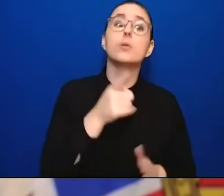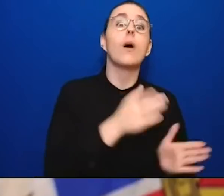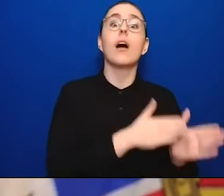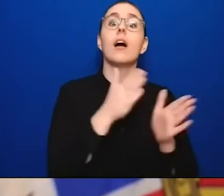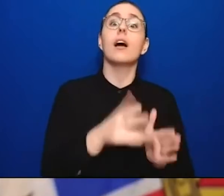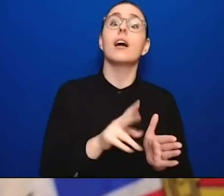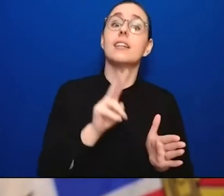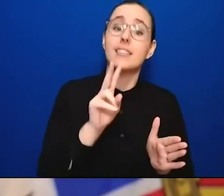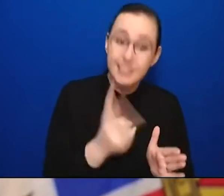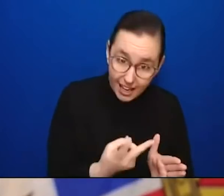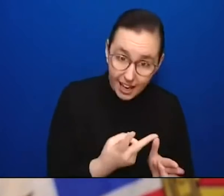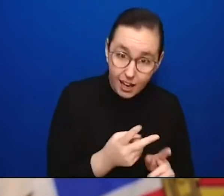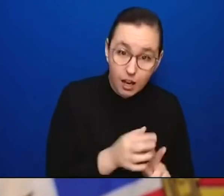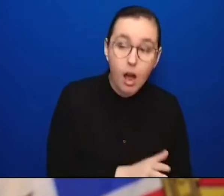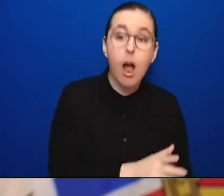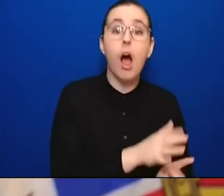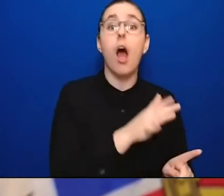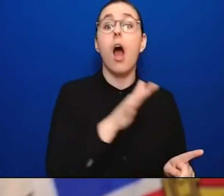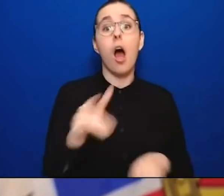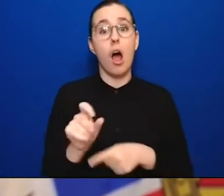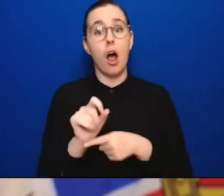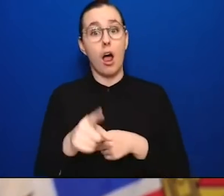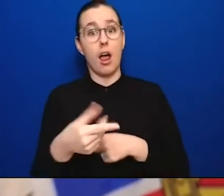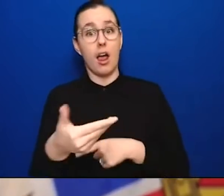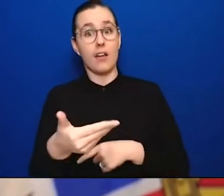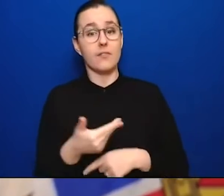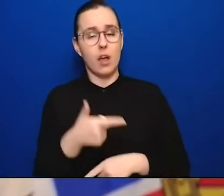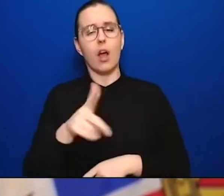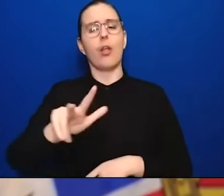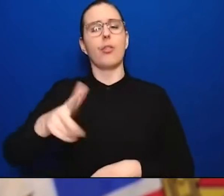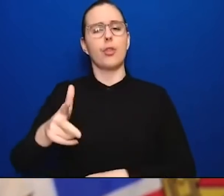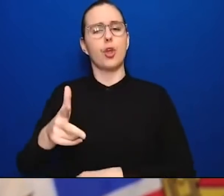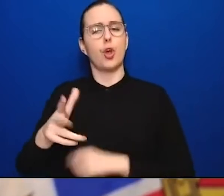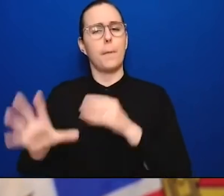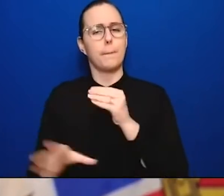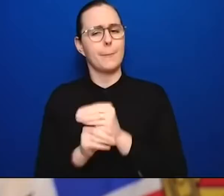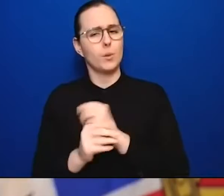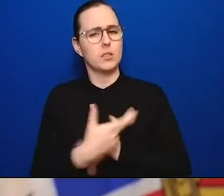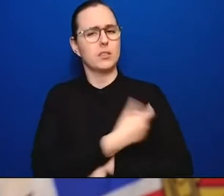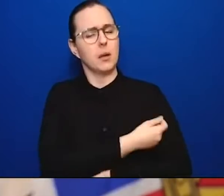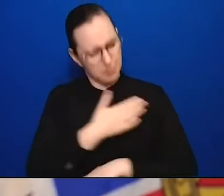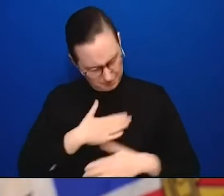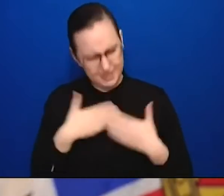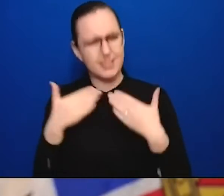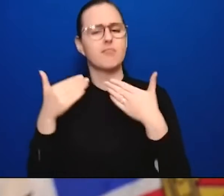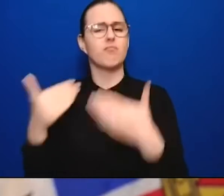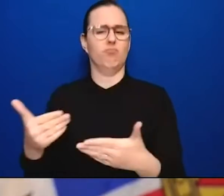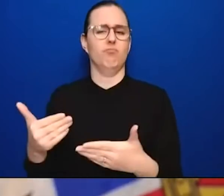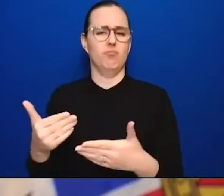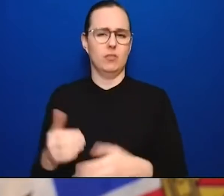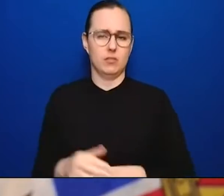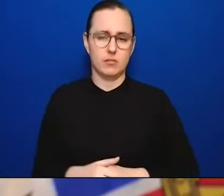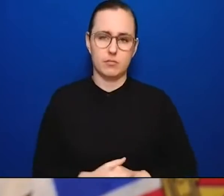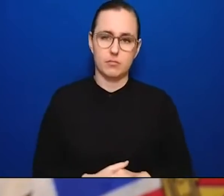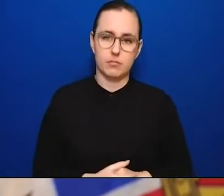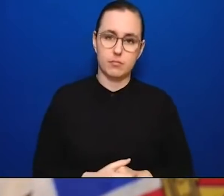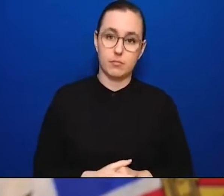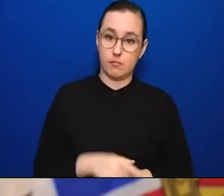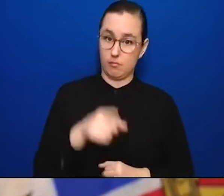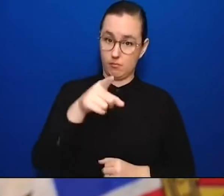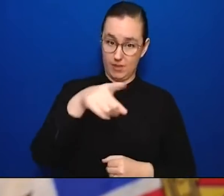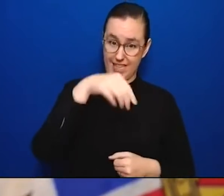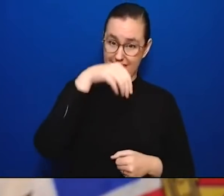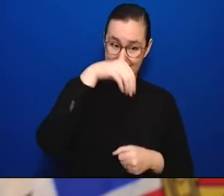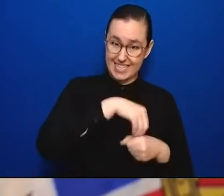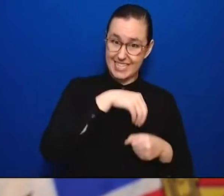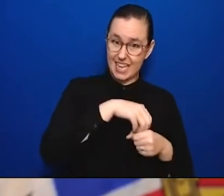know people, especially indoor places. Washing our hands regularly, keeping our gatherings small, making sure we are using